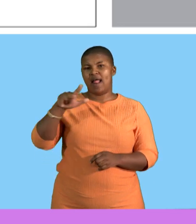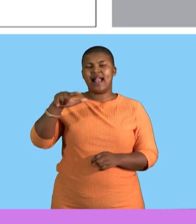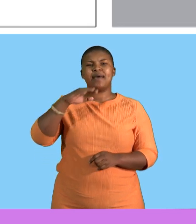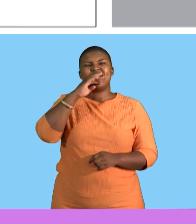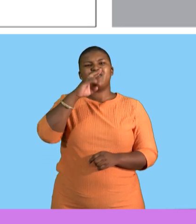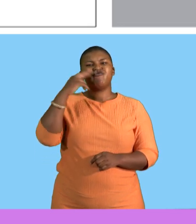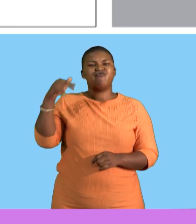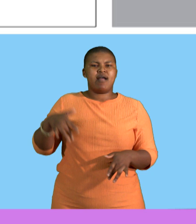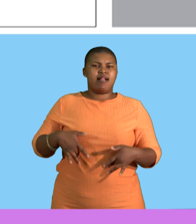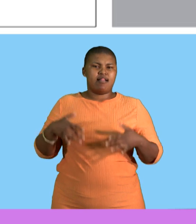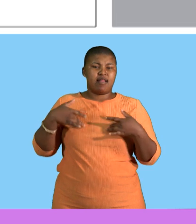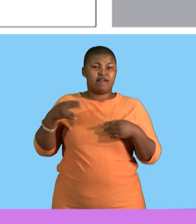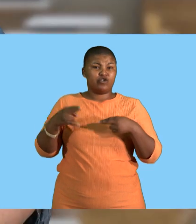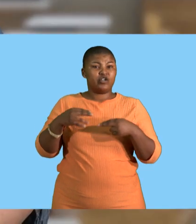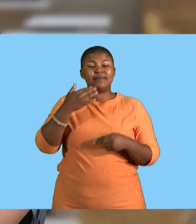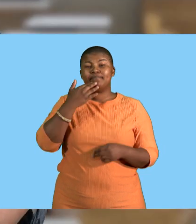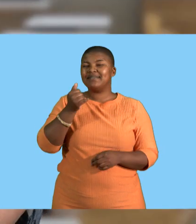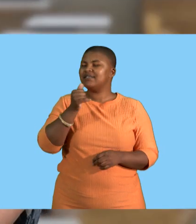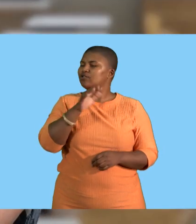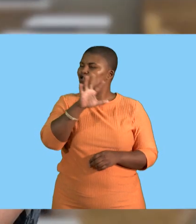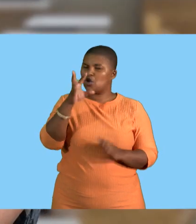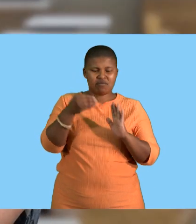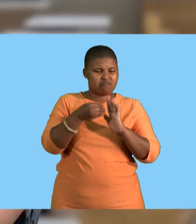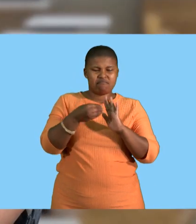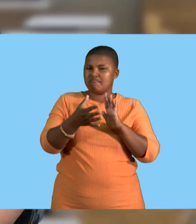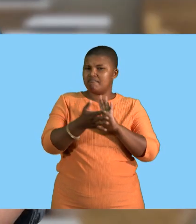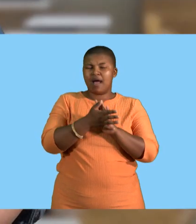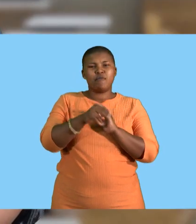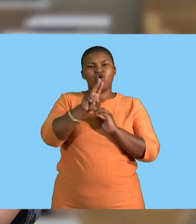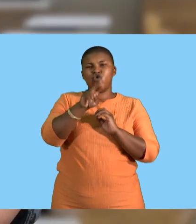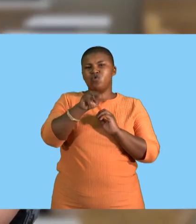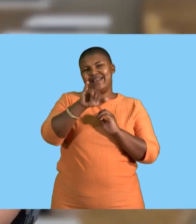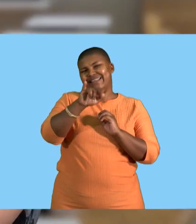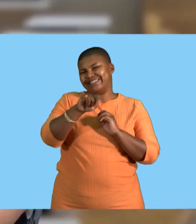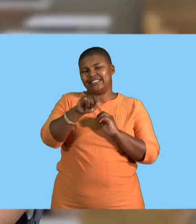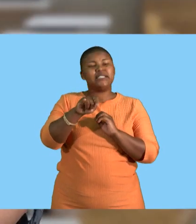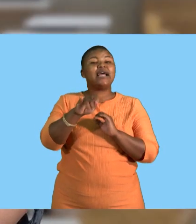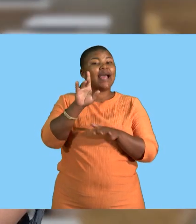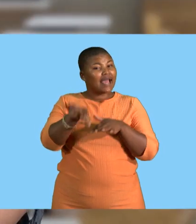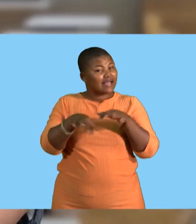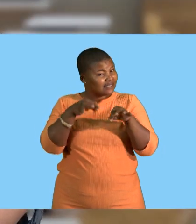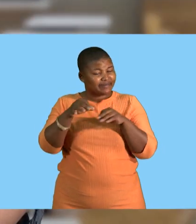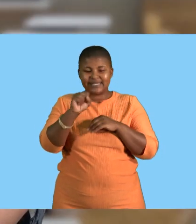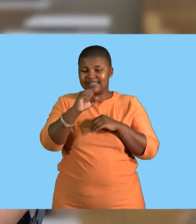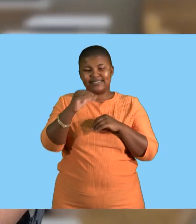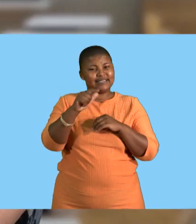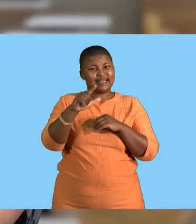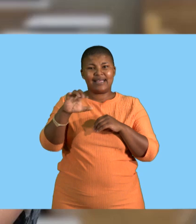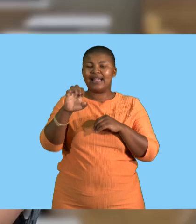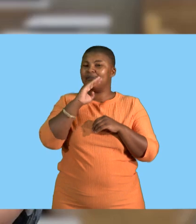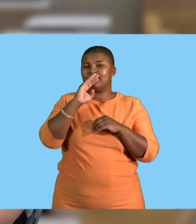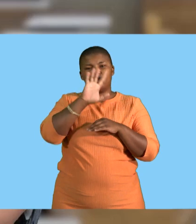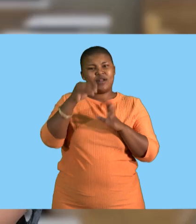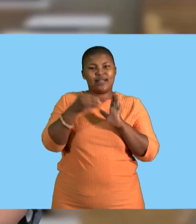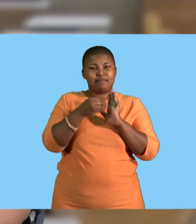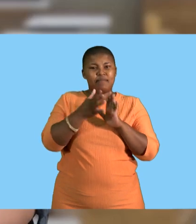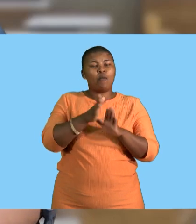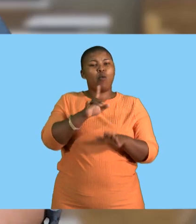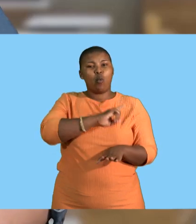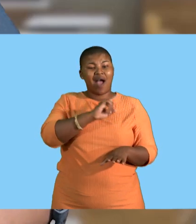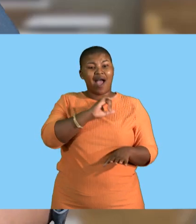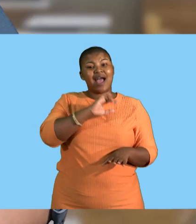Now remember not to add units when you describe a scale, because a scale is true to all